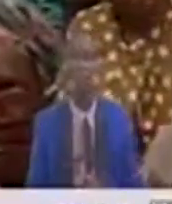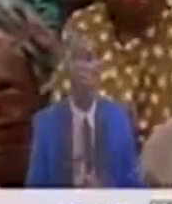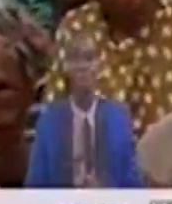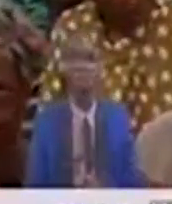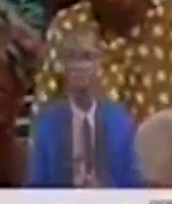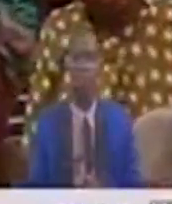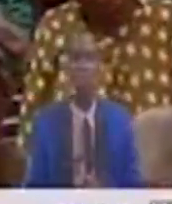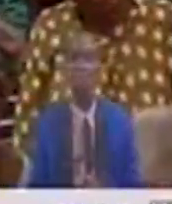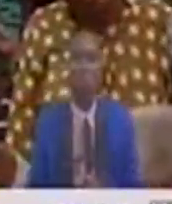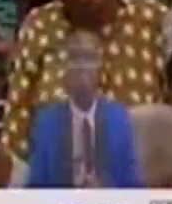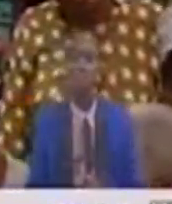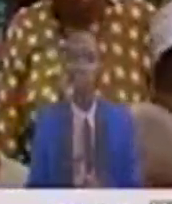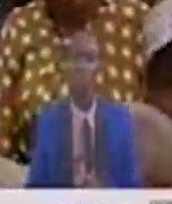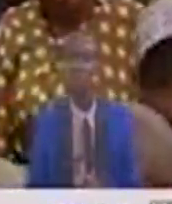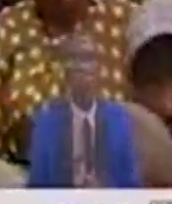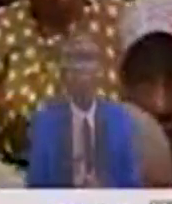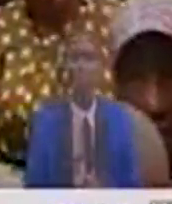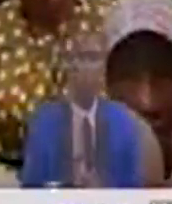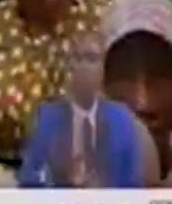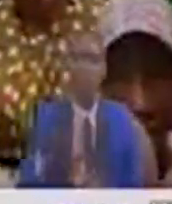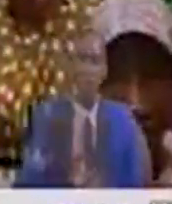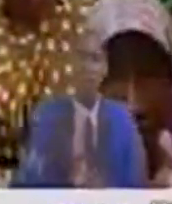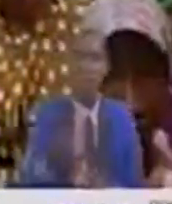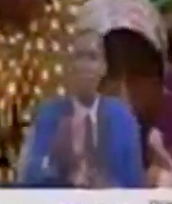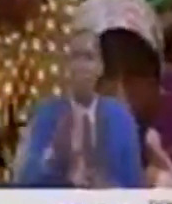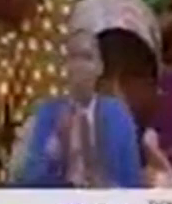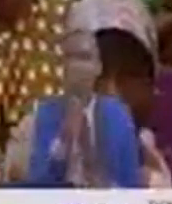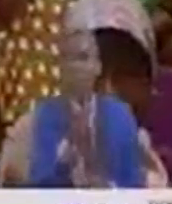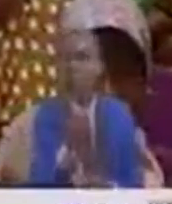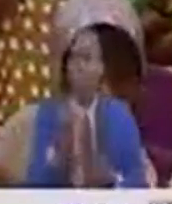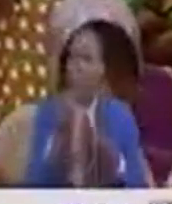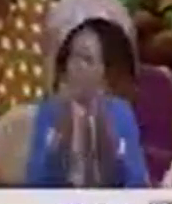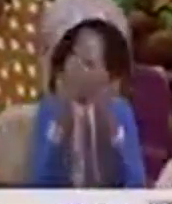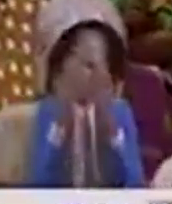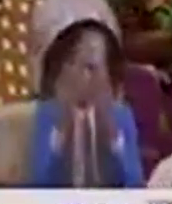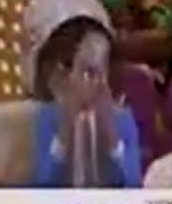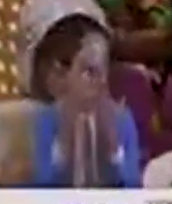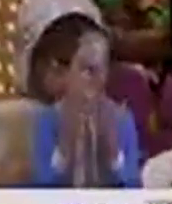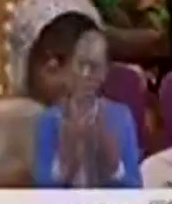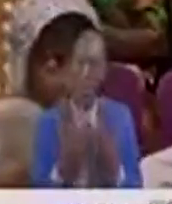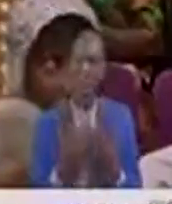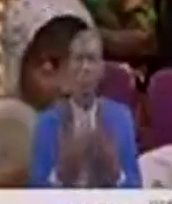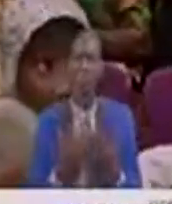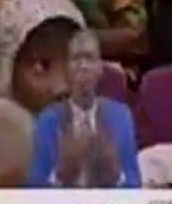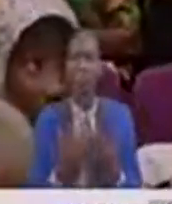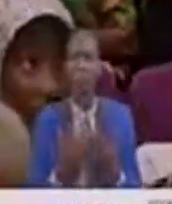There is the sad, sudden, sorrowful death.